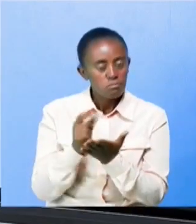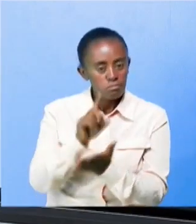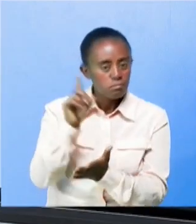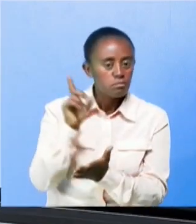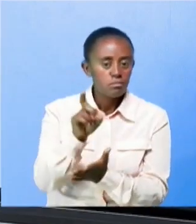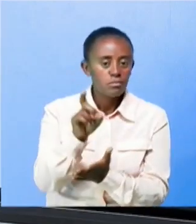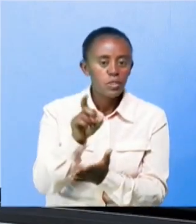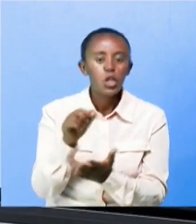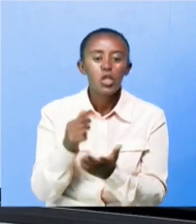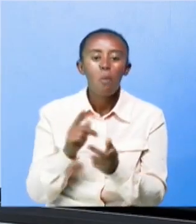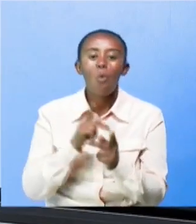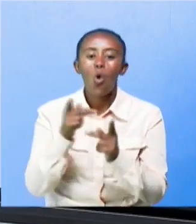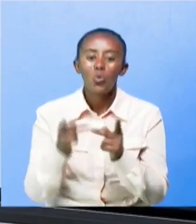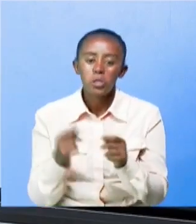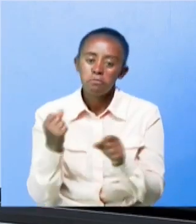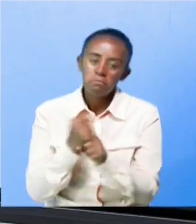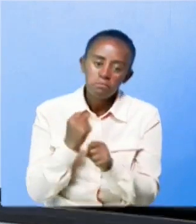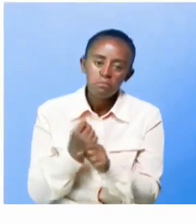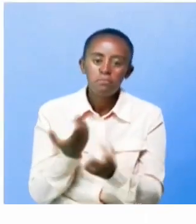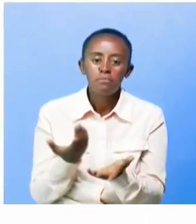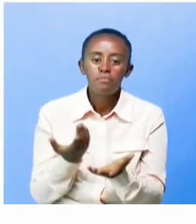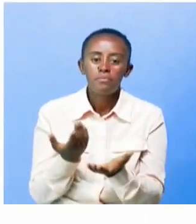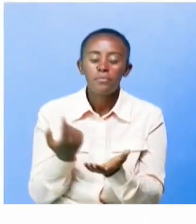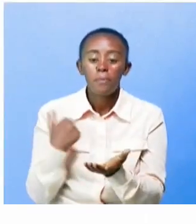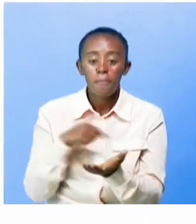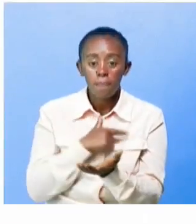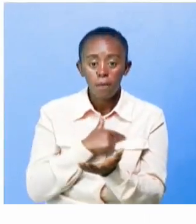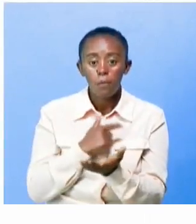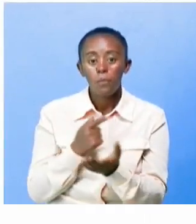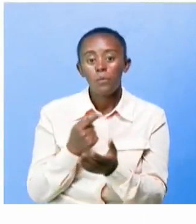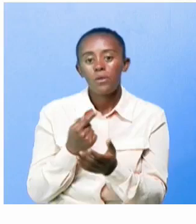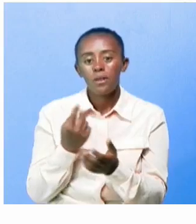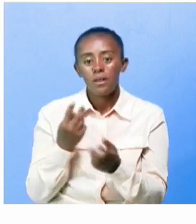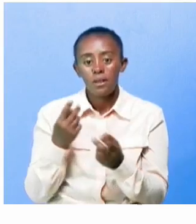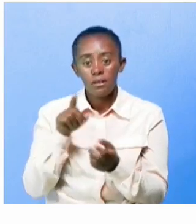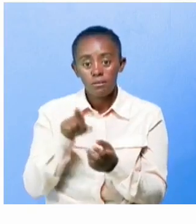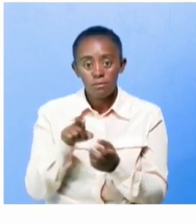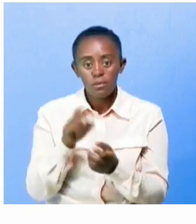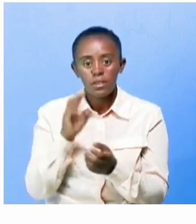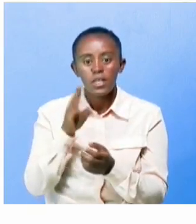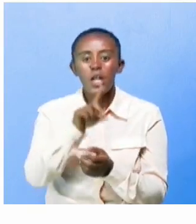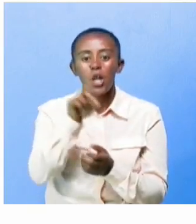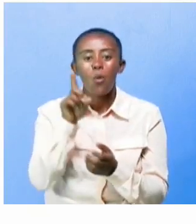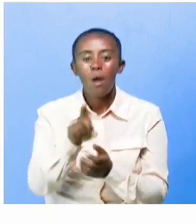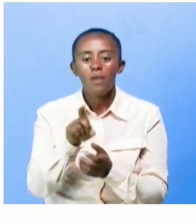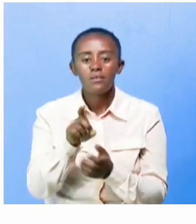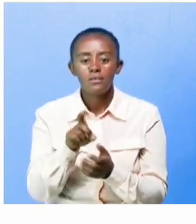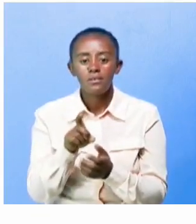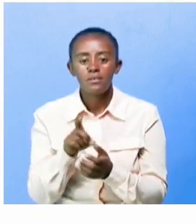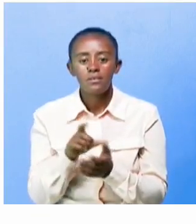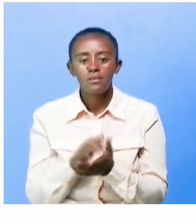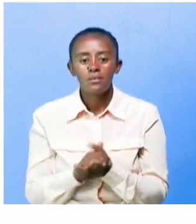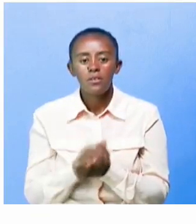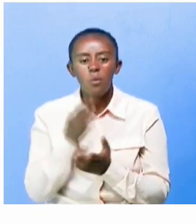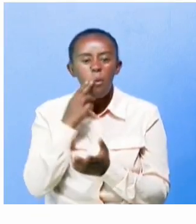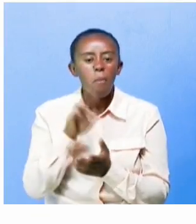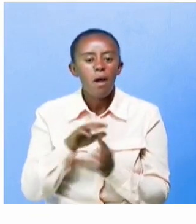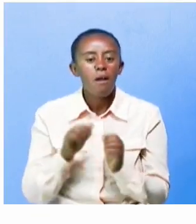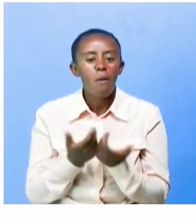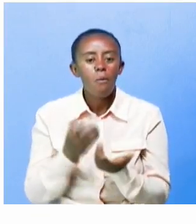in a project. So we have used will in a request. What about